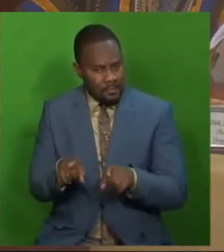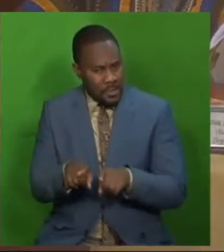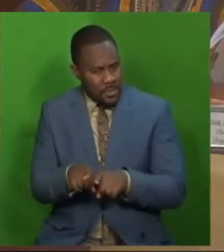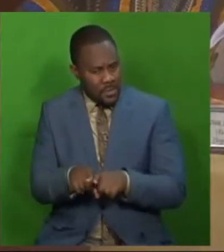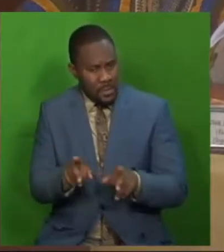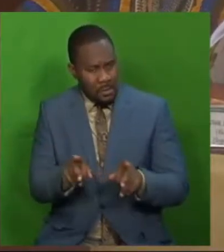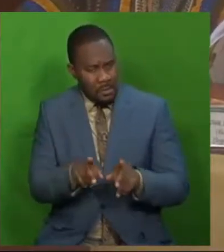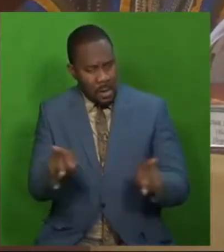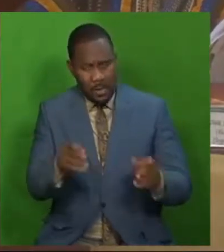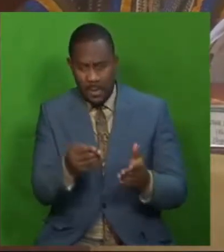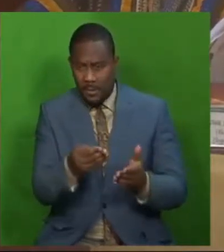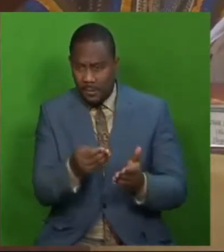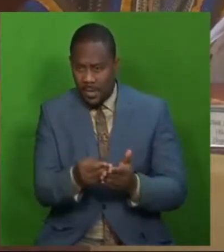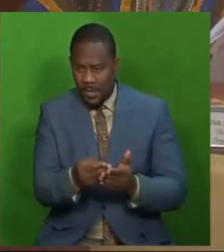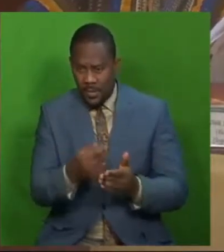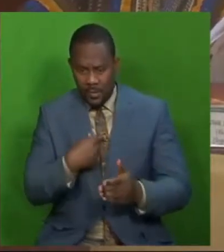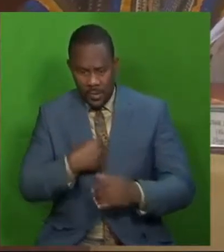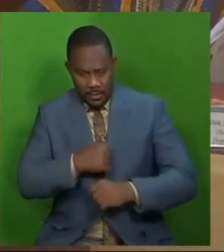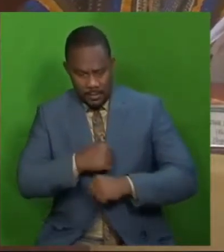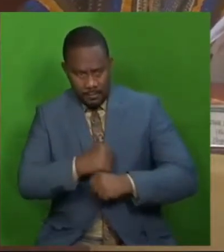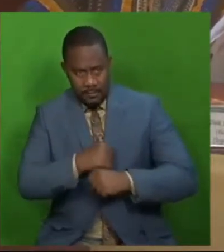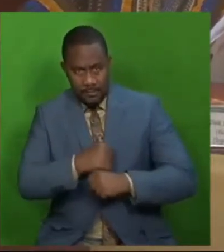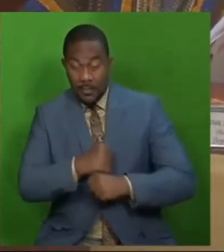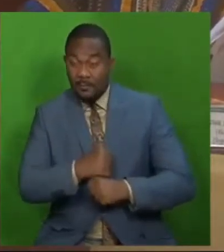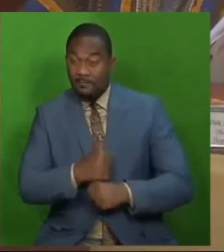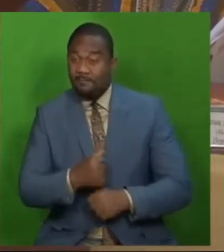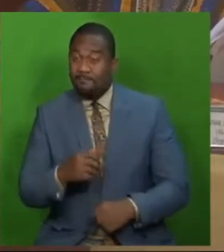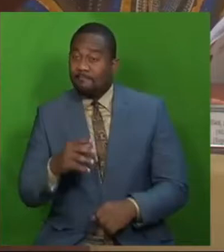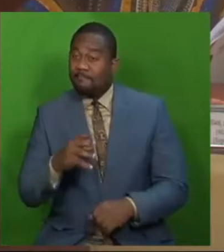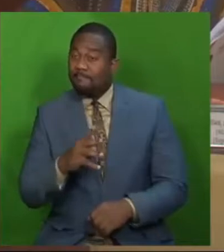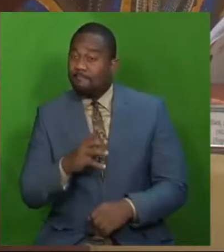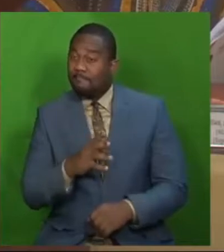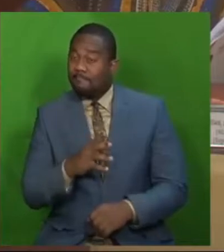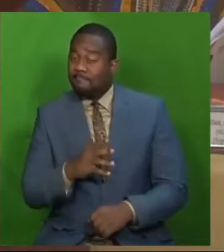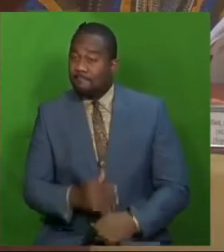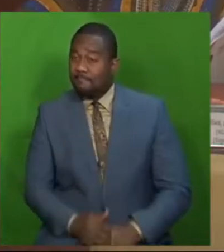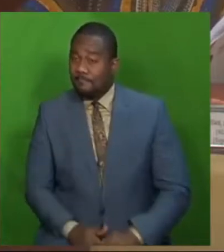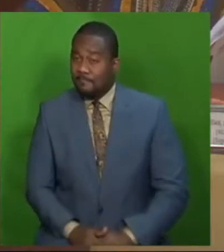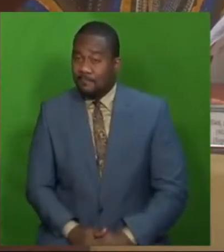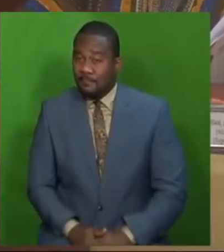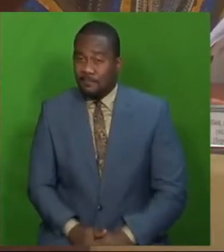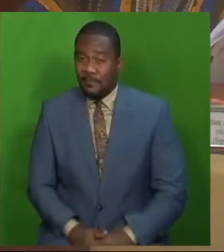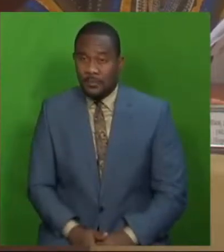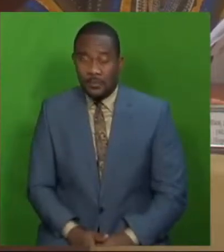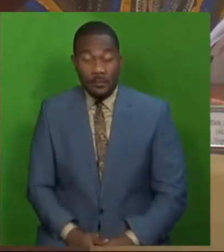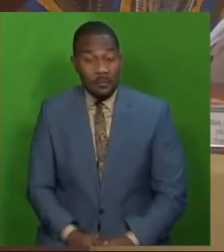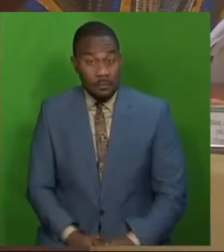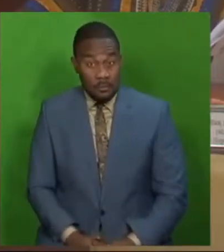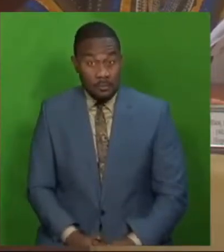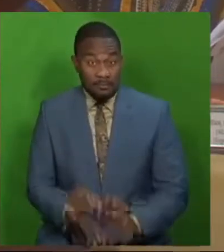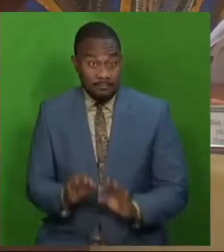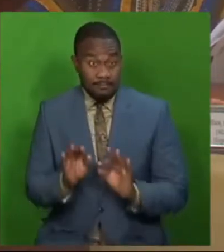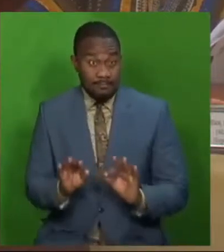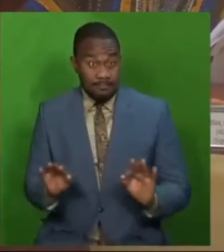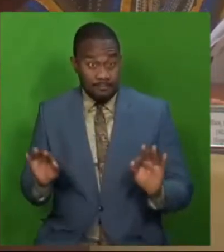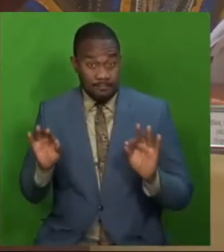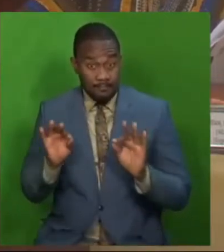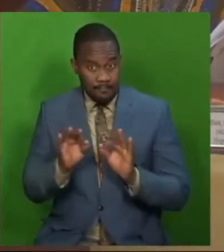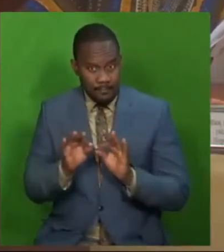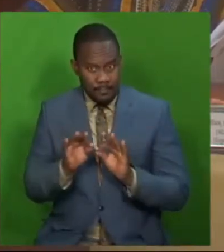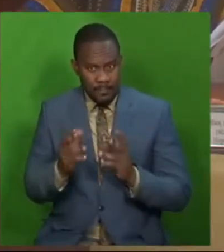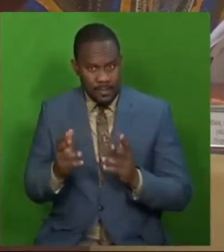purse. Mr. Speaker, it is the duty of this House to critically interrogate this